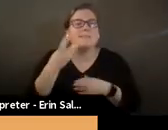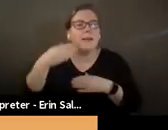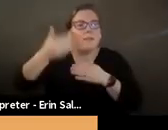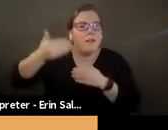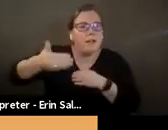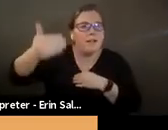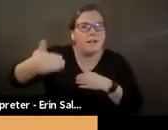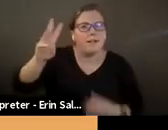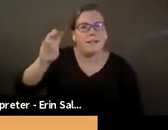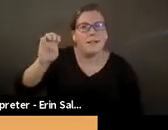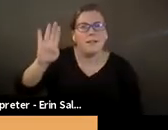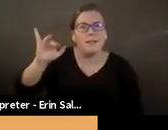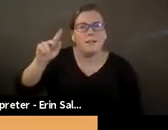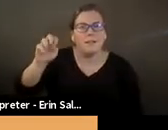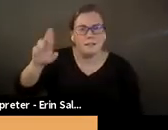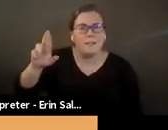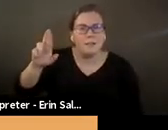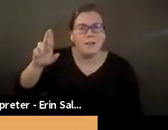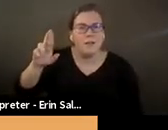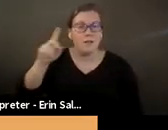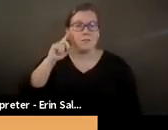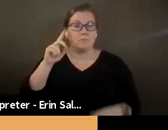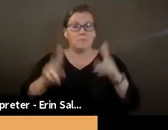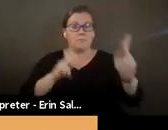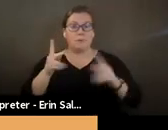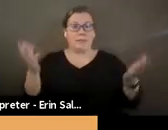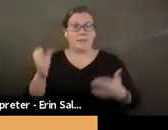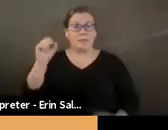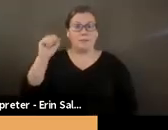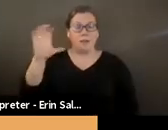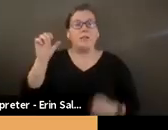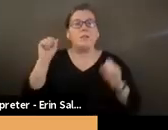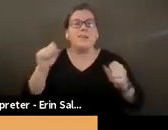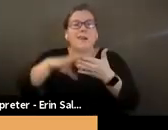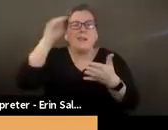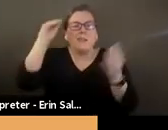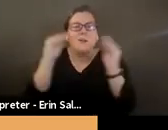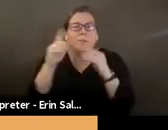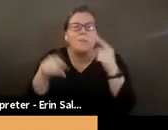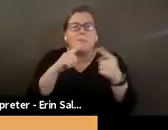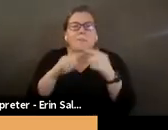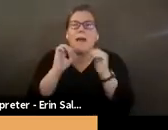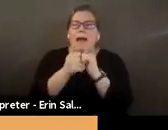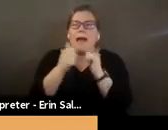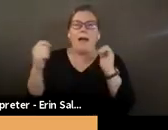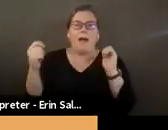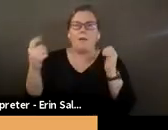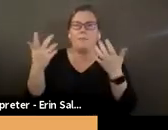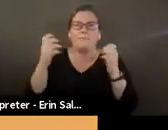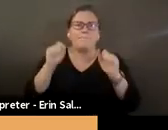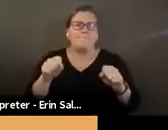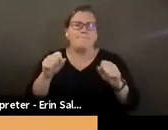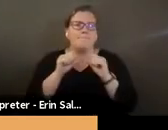webinars for folks here in South Carolina to learn more about how they can stay connected in their